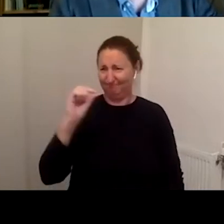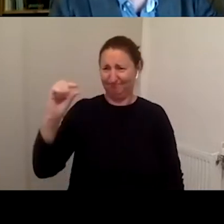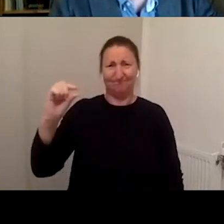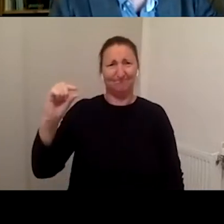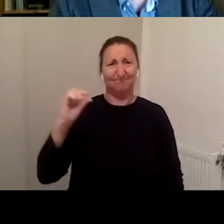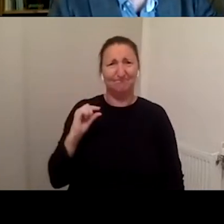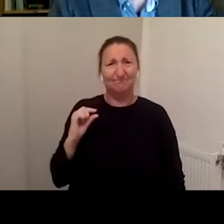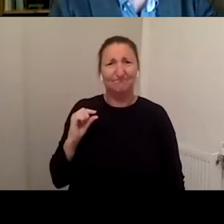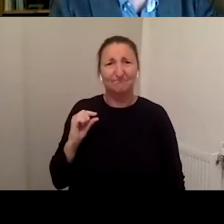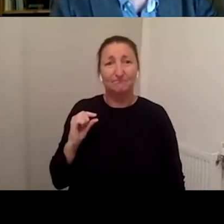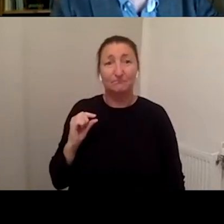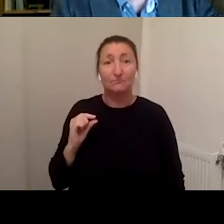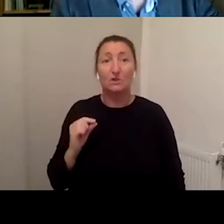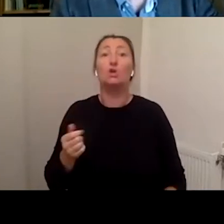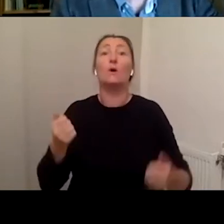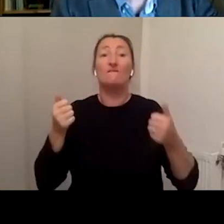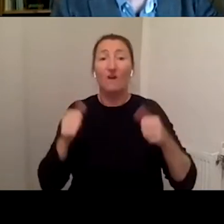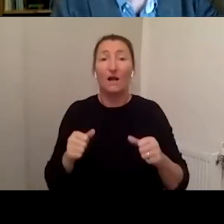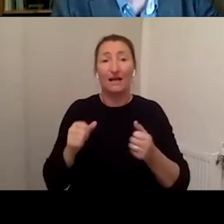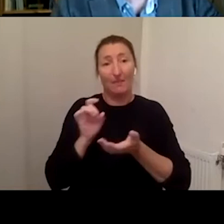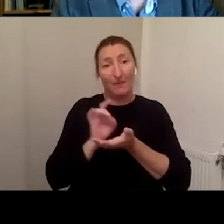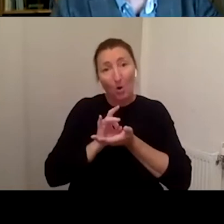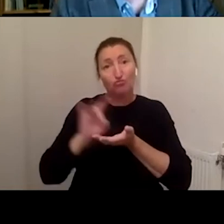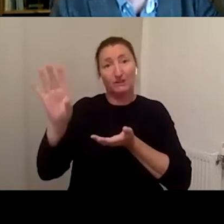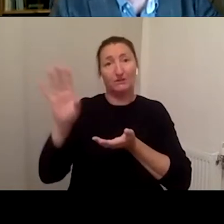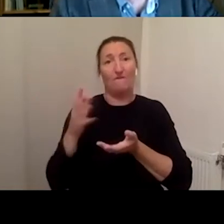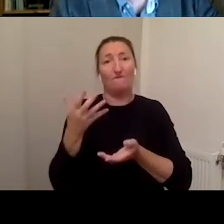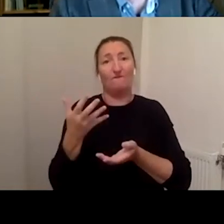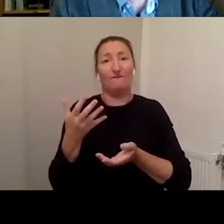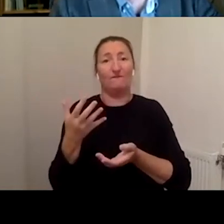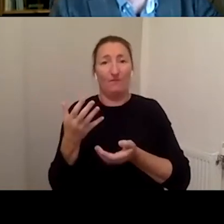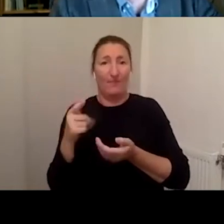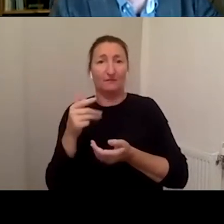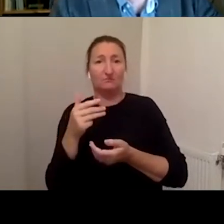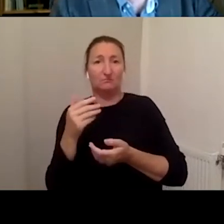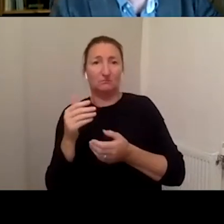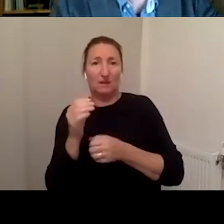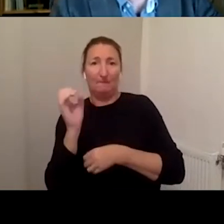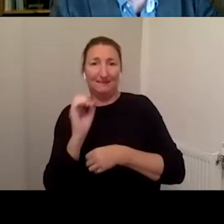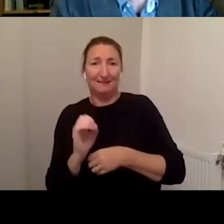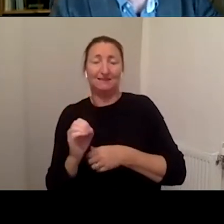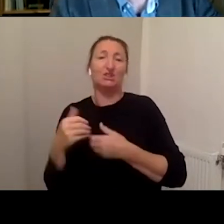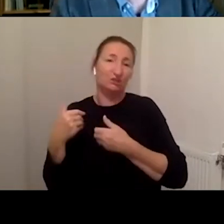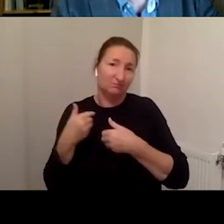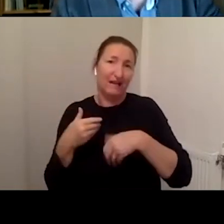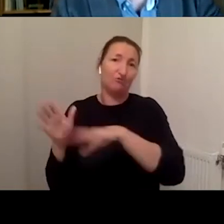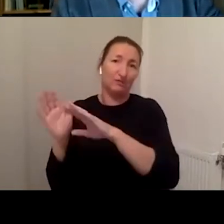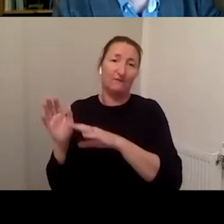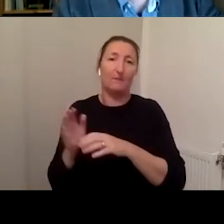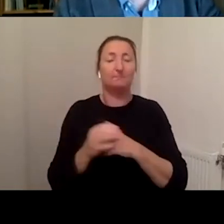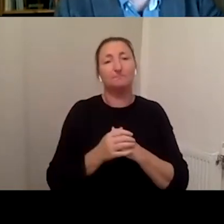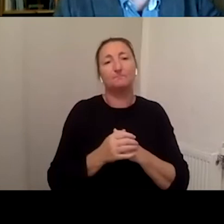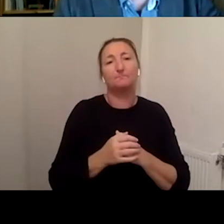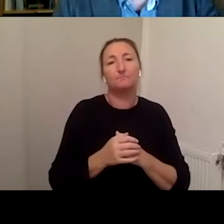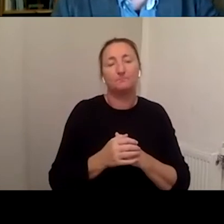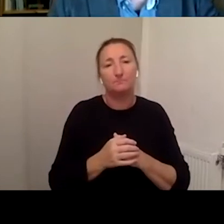of this pot. So now the 1% pot in Ireland is now going to be 100% community, right? And I was in Dublin last night, and Patagonia's Dirk's